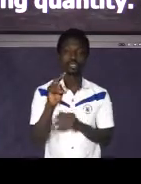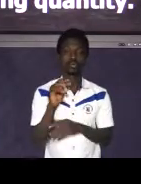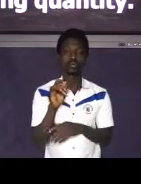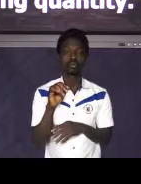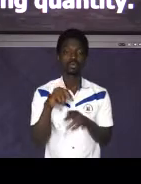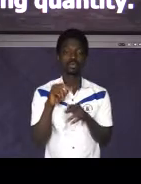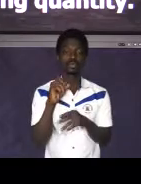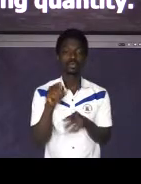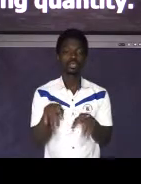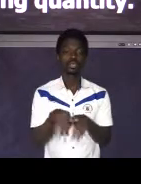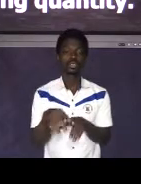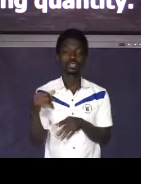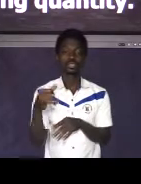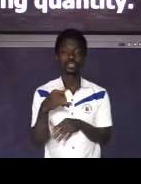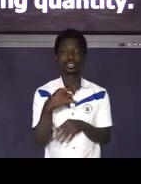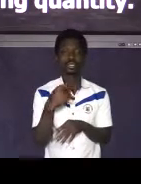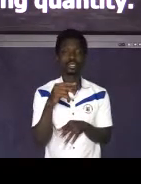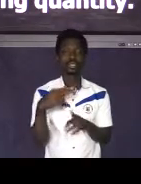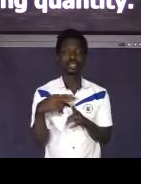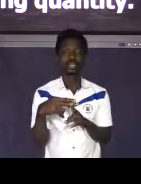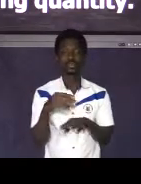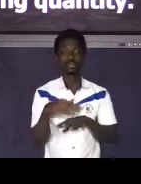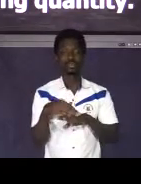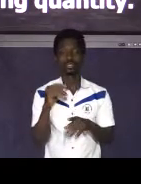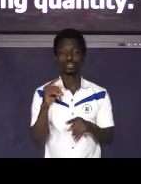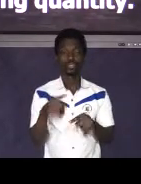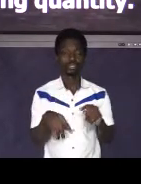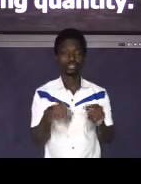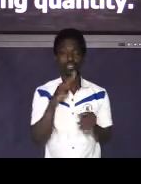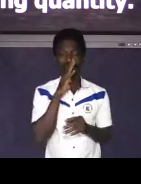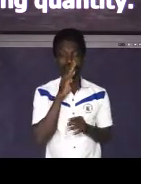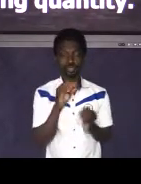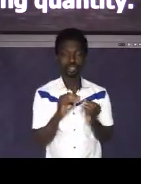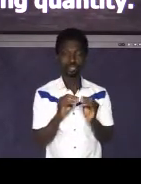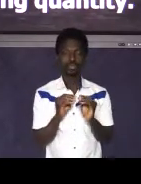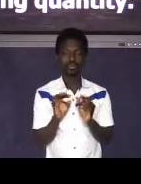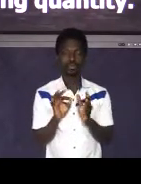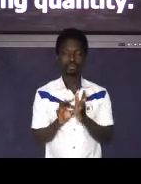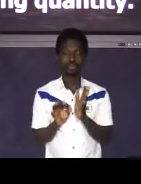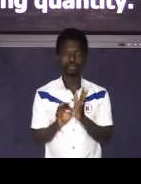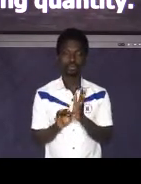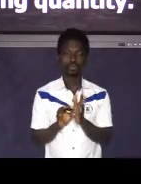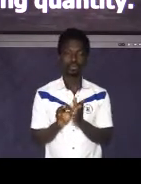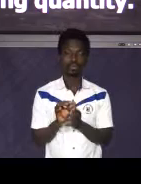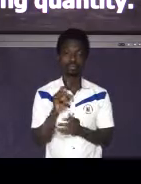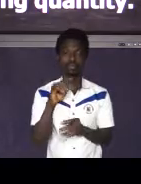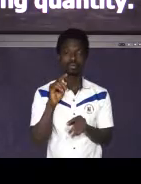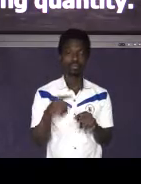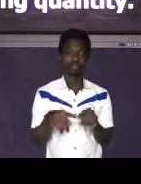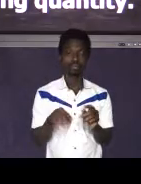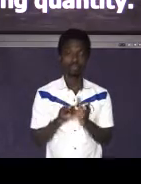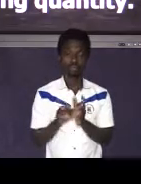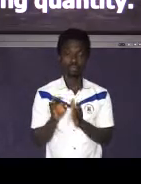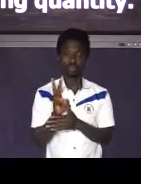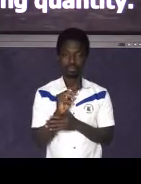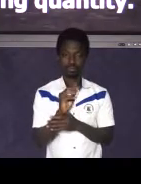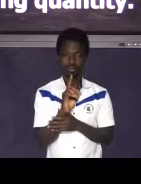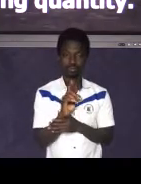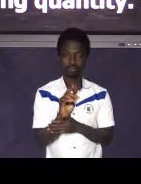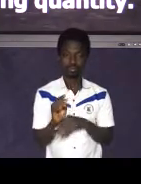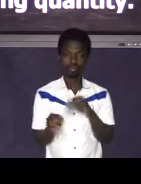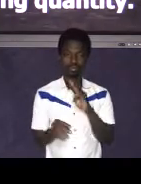nouns, as they are called, as the name implies, cannot be numerically counted. You cannot count them one by